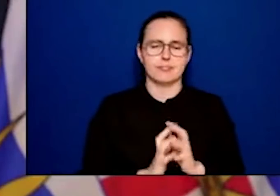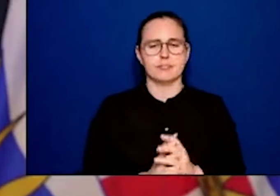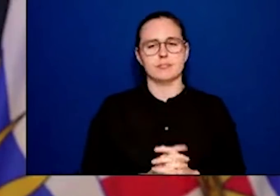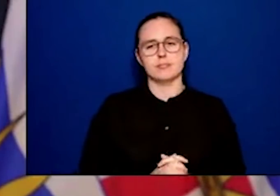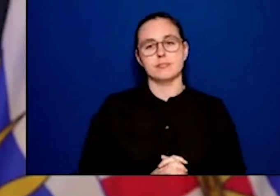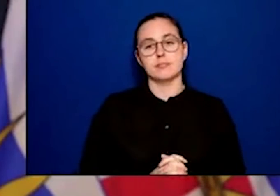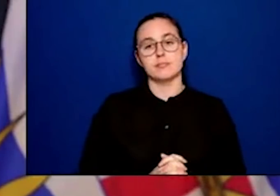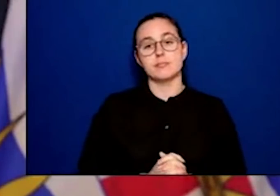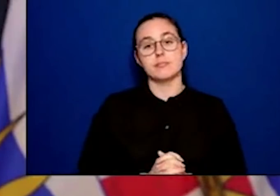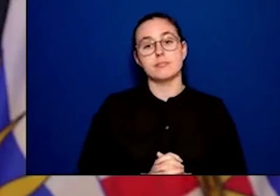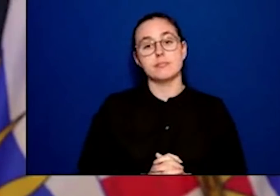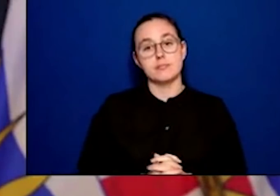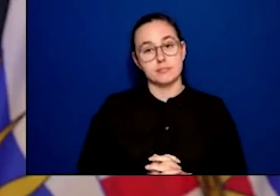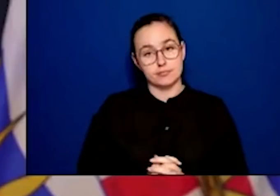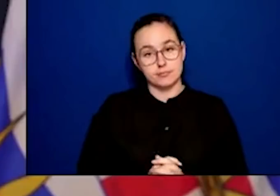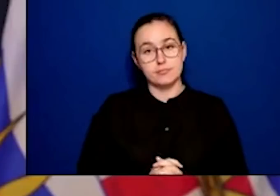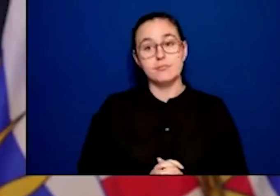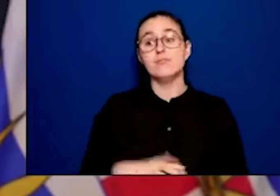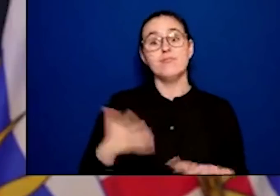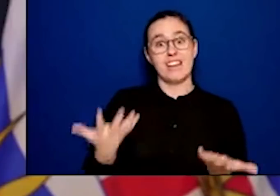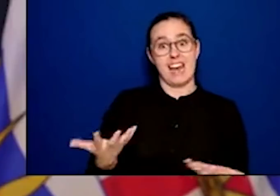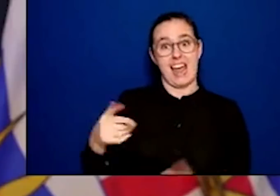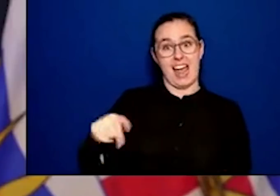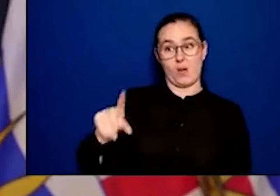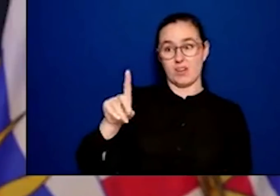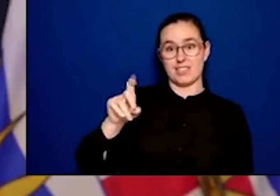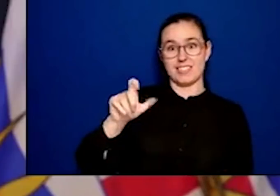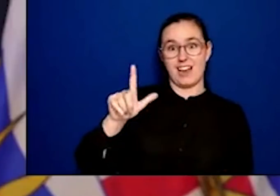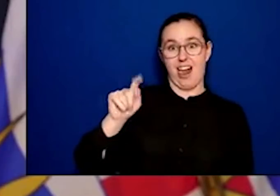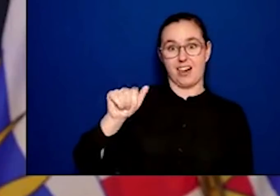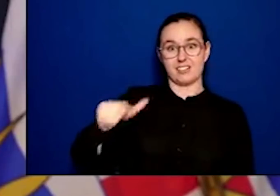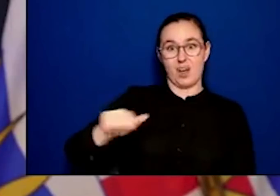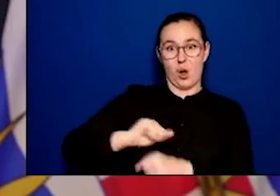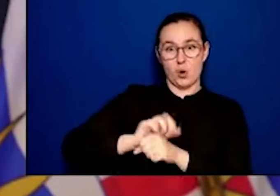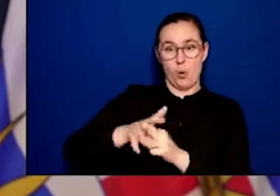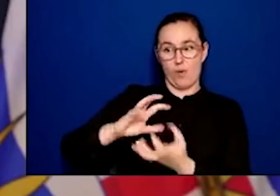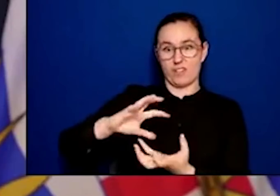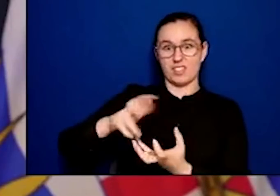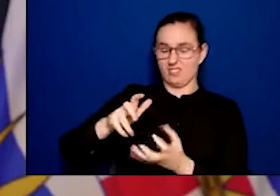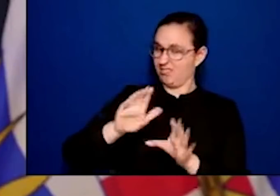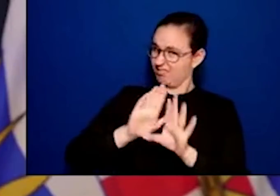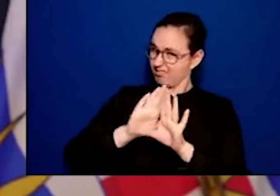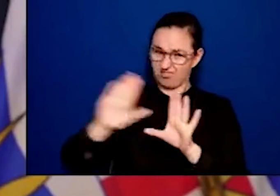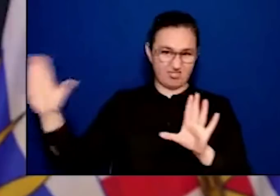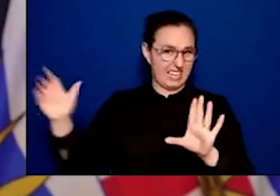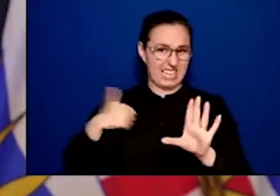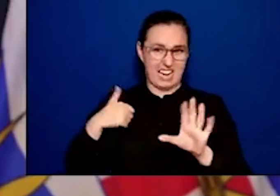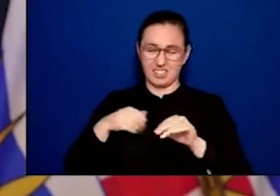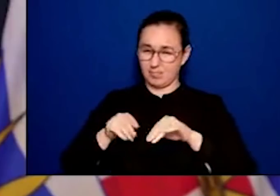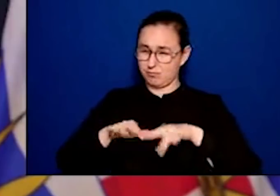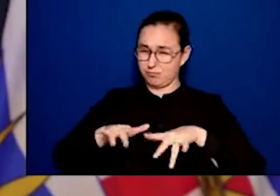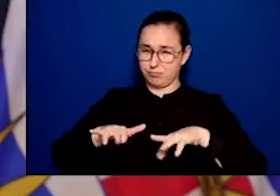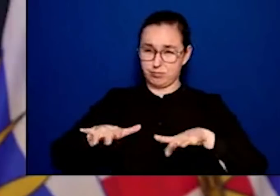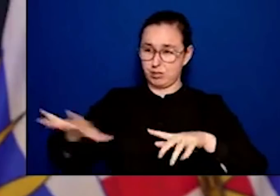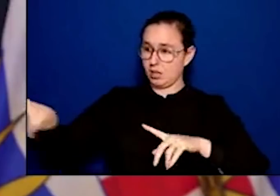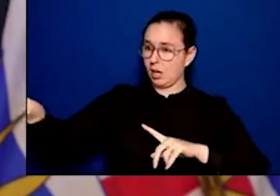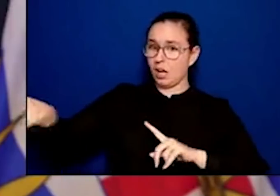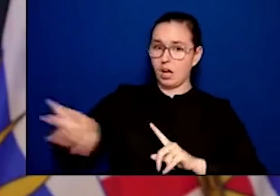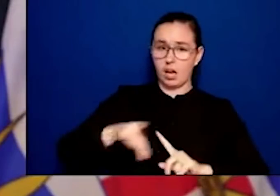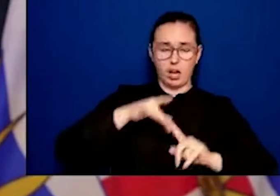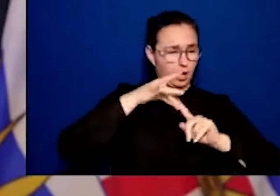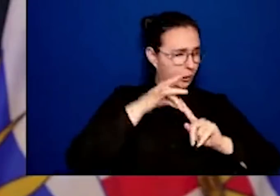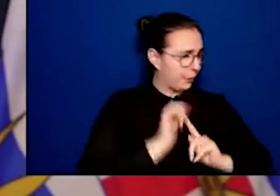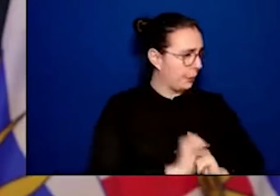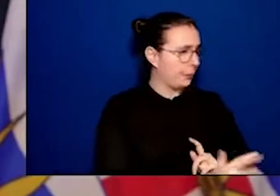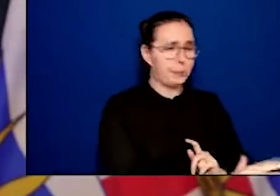in BC right now and across Canada, the Delta strain, not only is way more transmissible, but it is